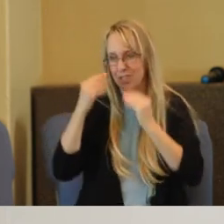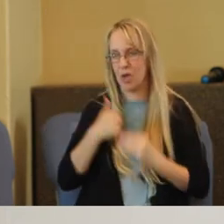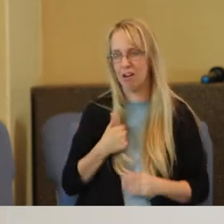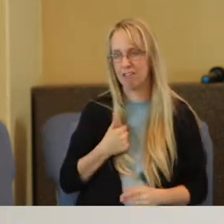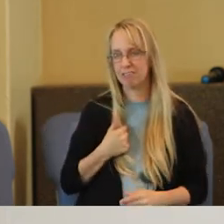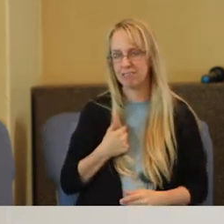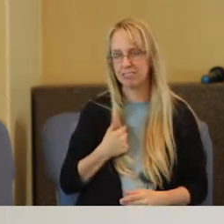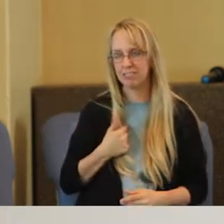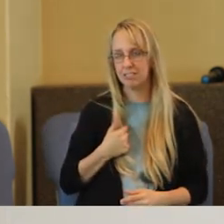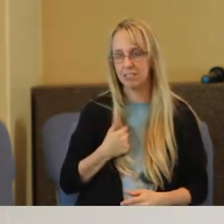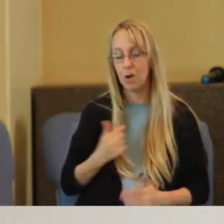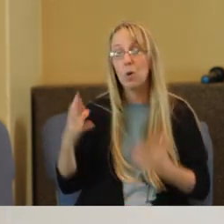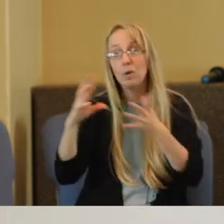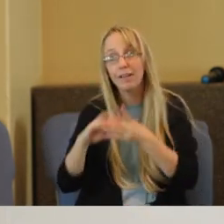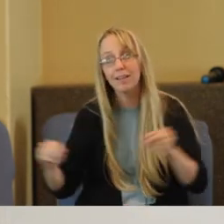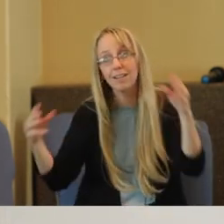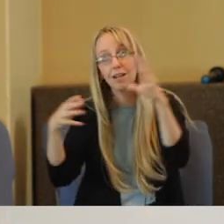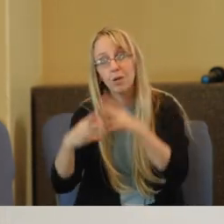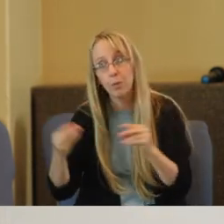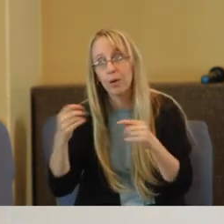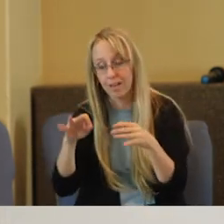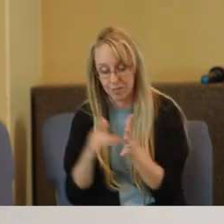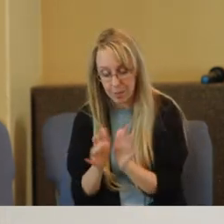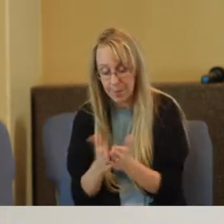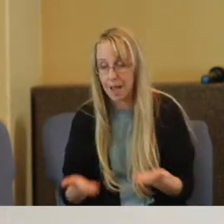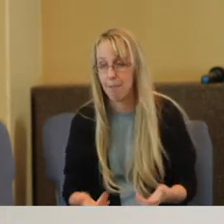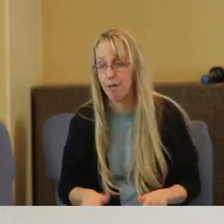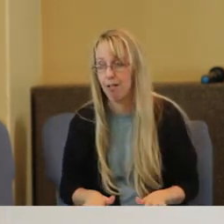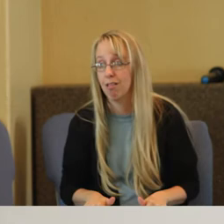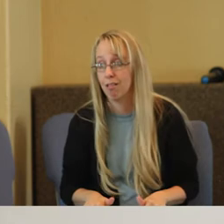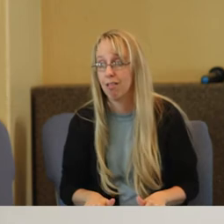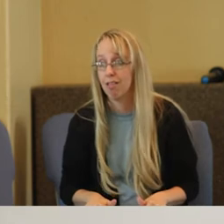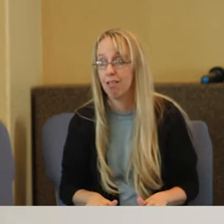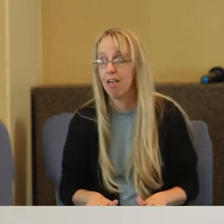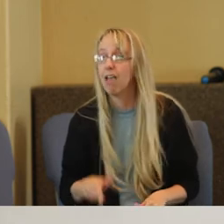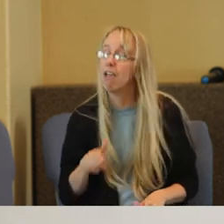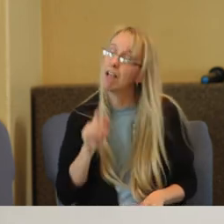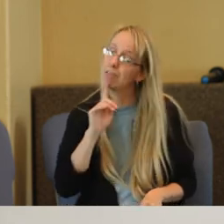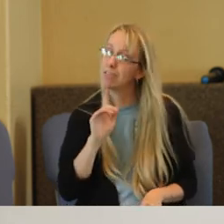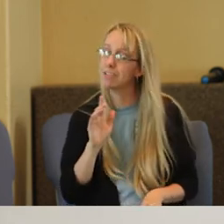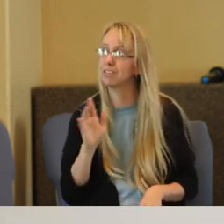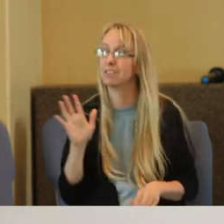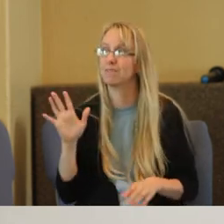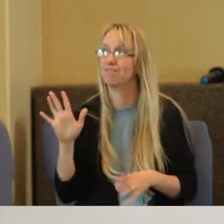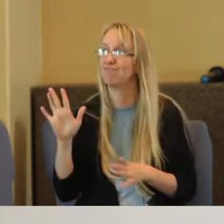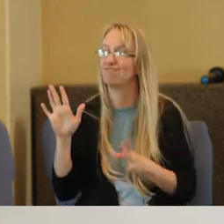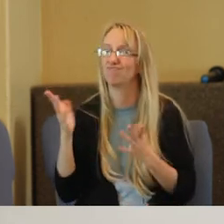We tell the stories of the Bible. In these great church